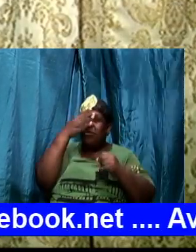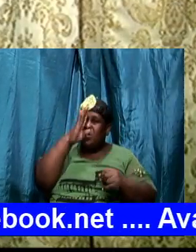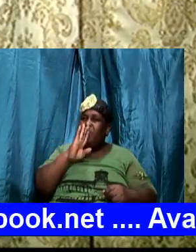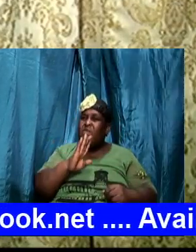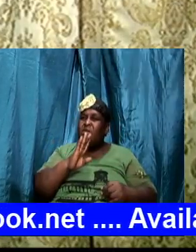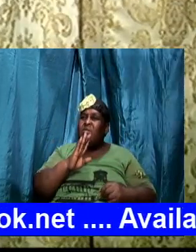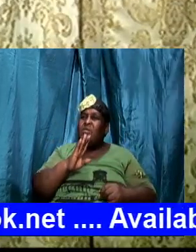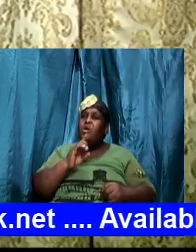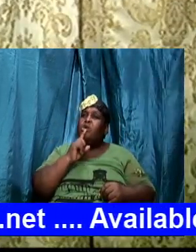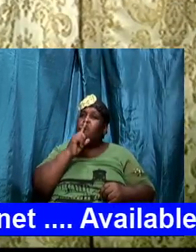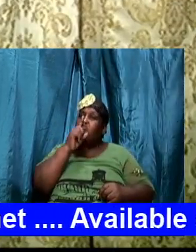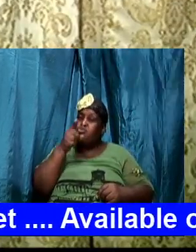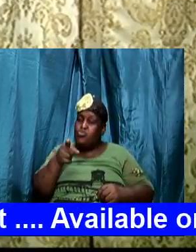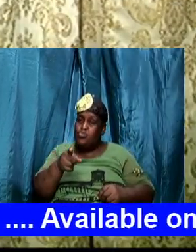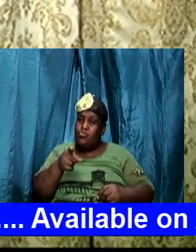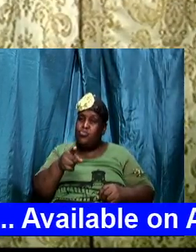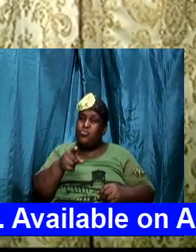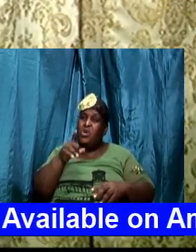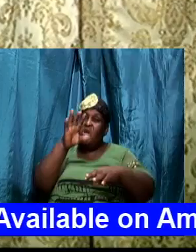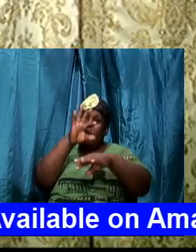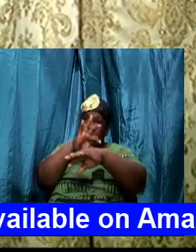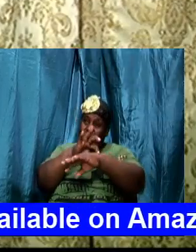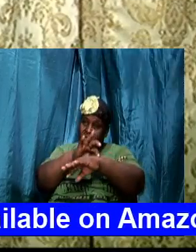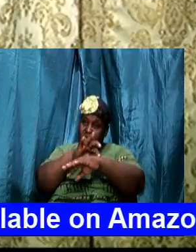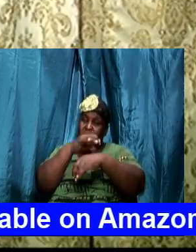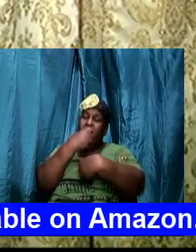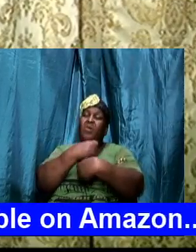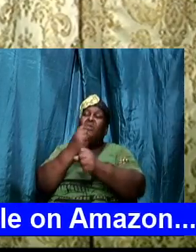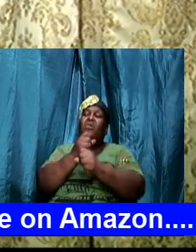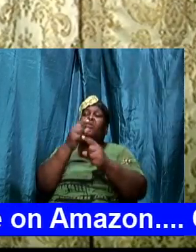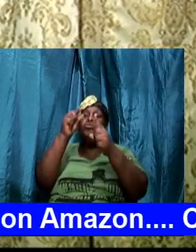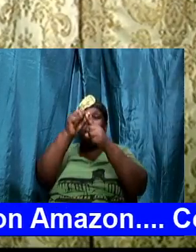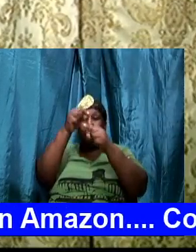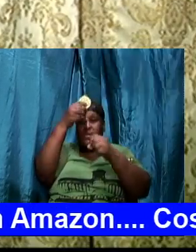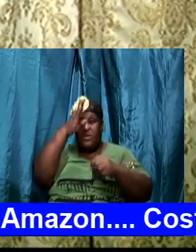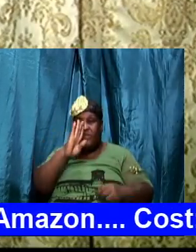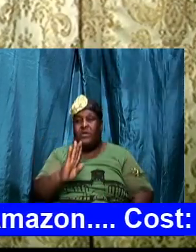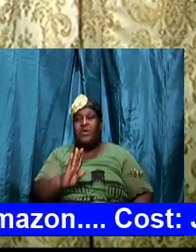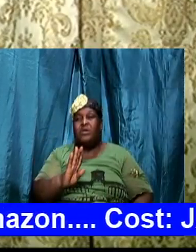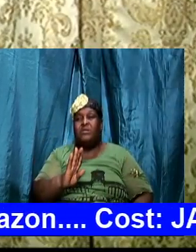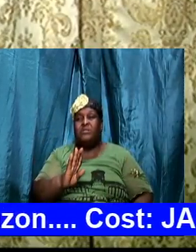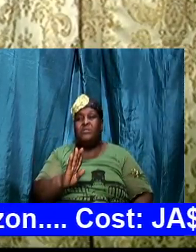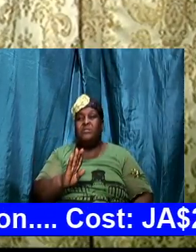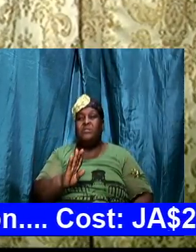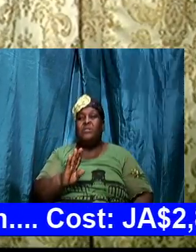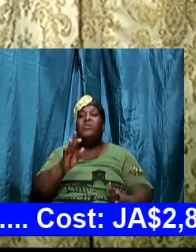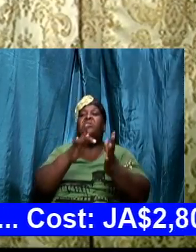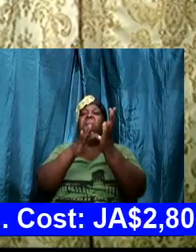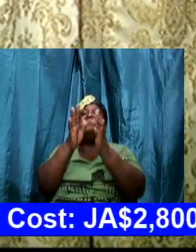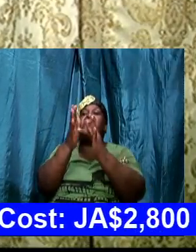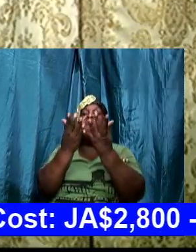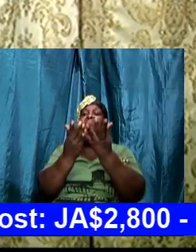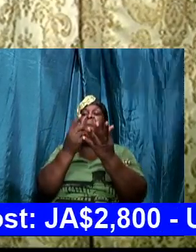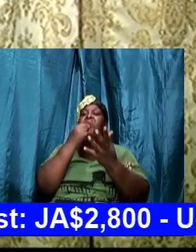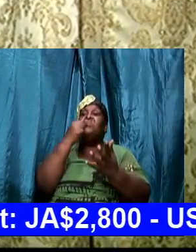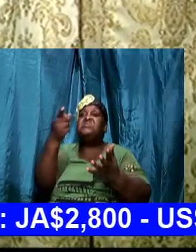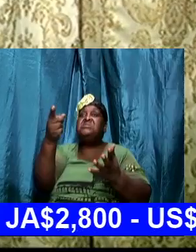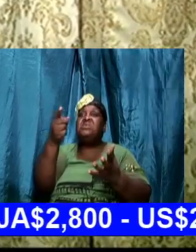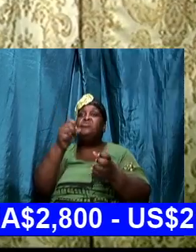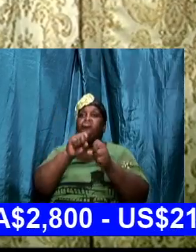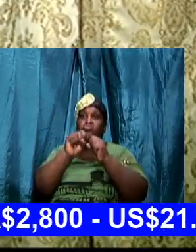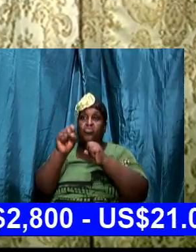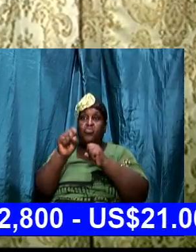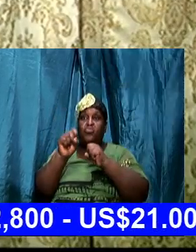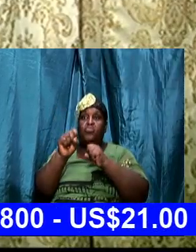a fact that the earth was made by the words of Almighty God because the Bible says so. And that's not